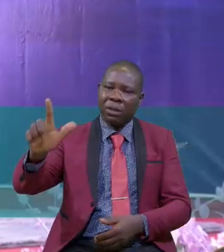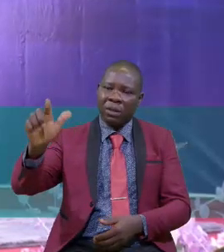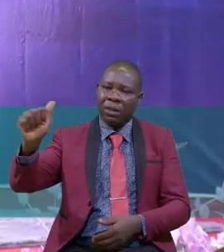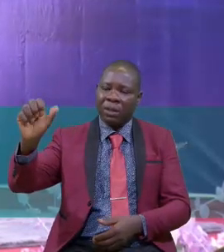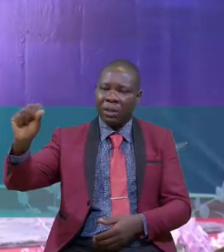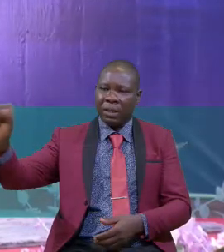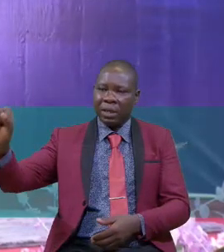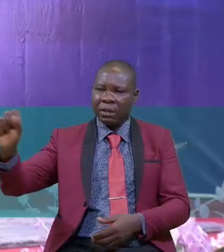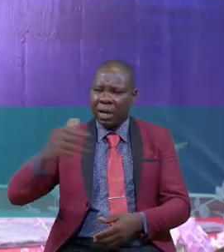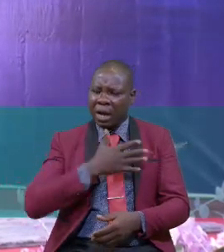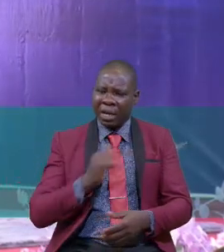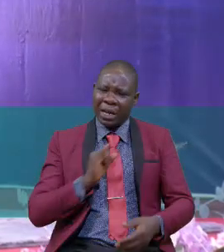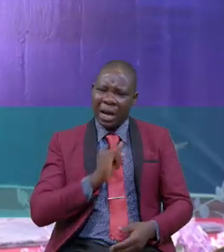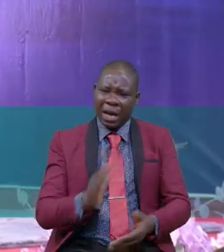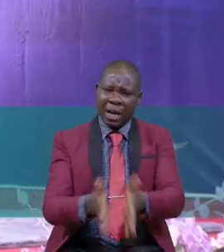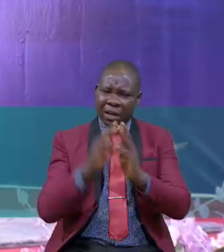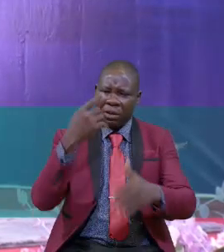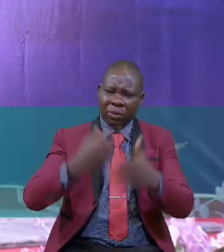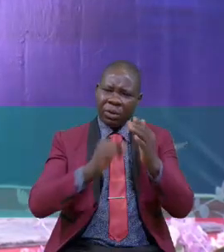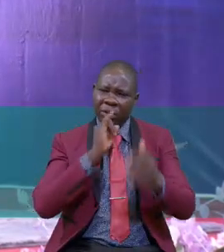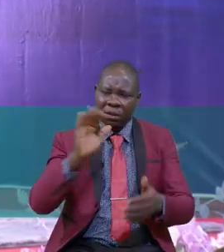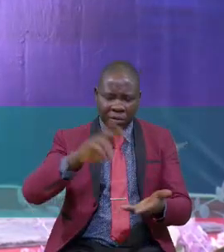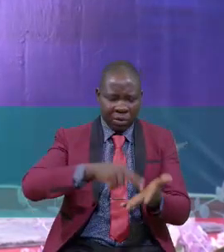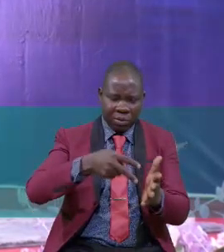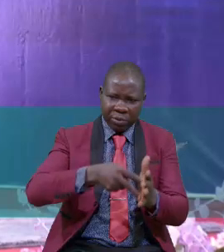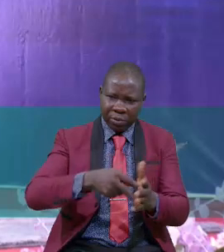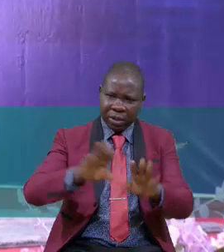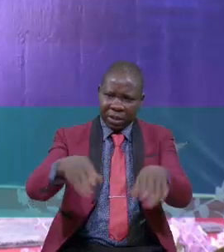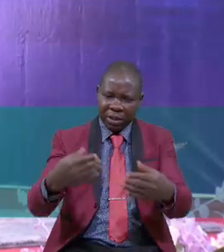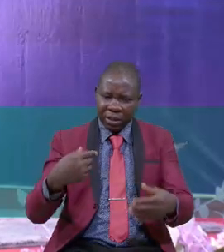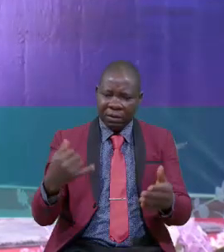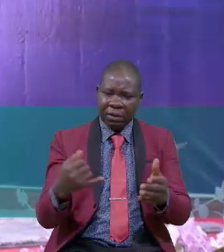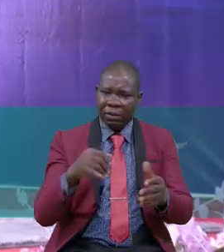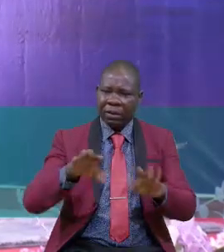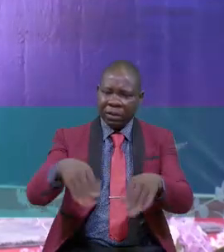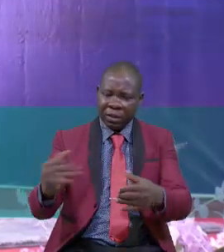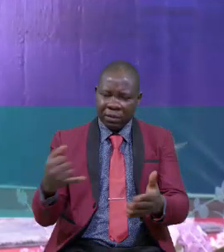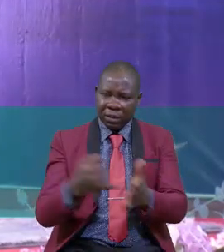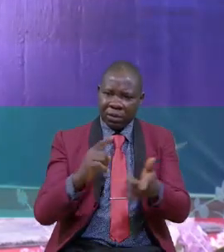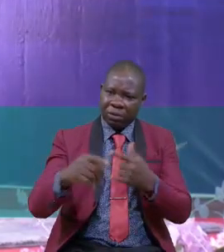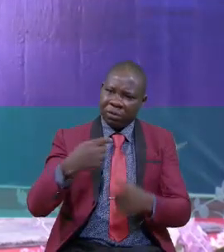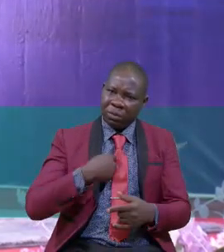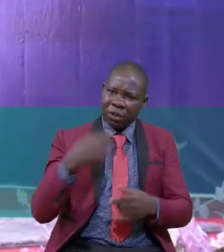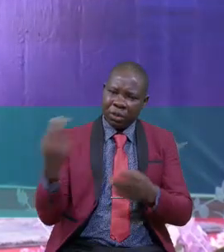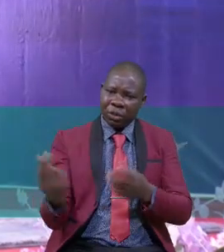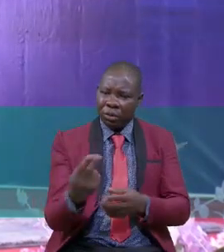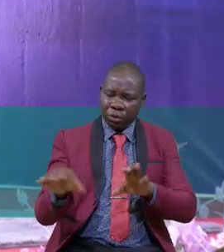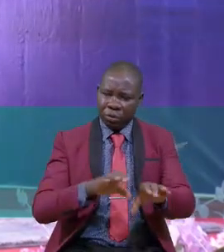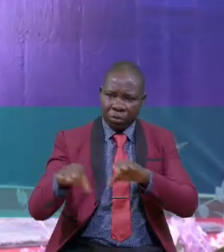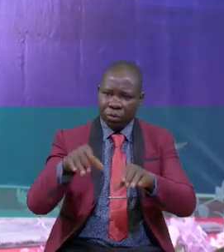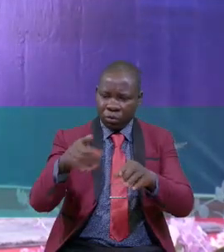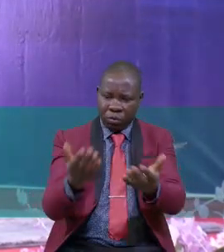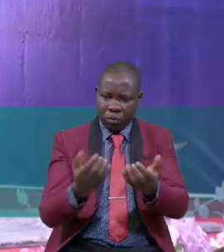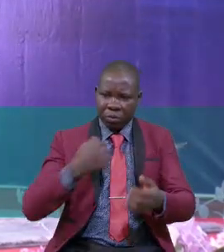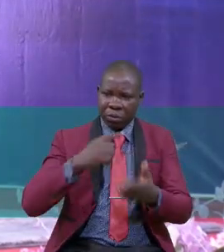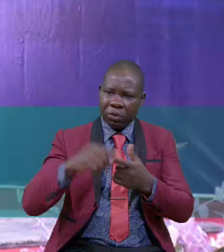cutlass. Do you want me to use the cutlass on my enemies? He says,